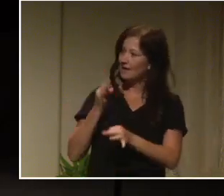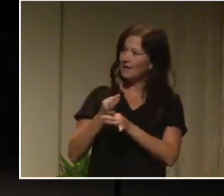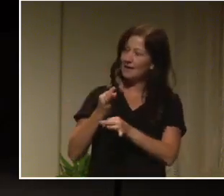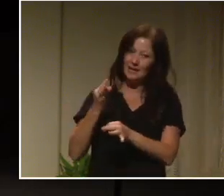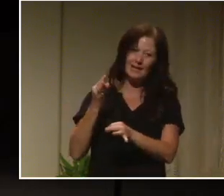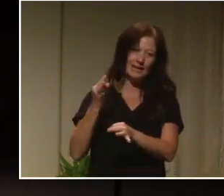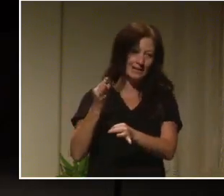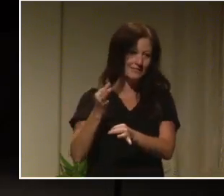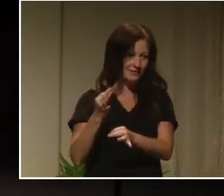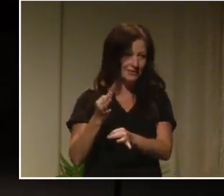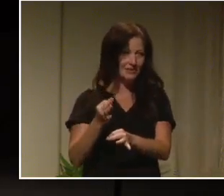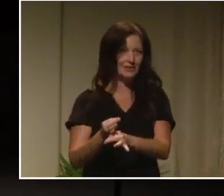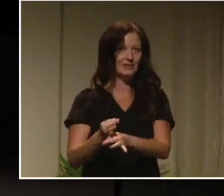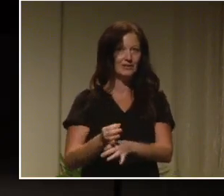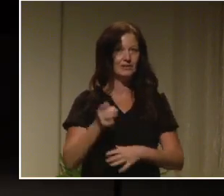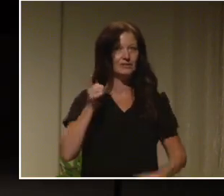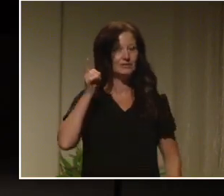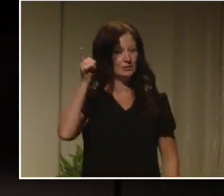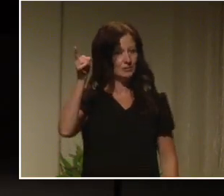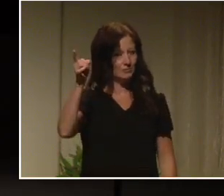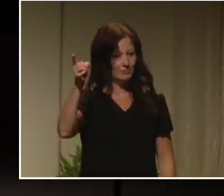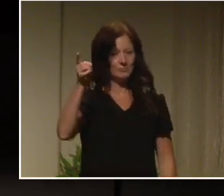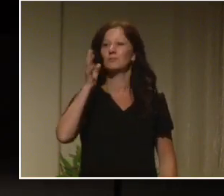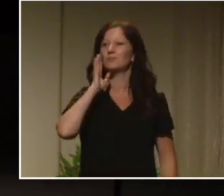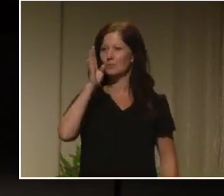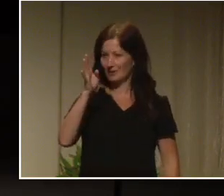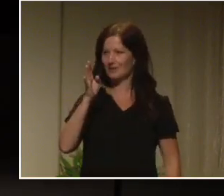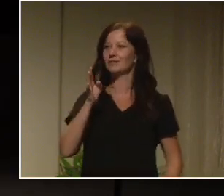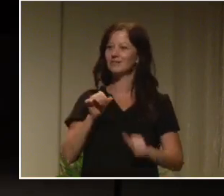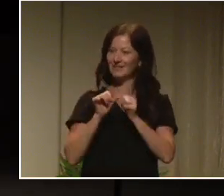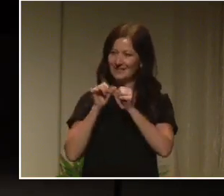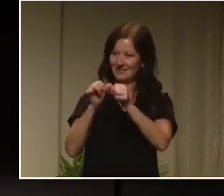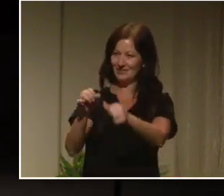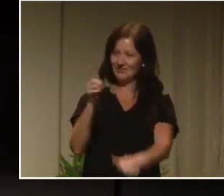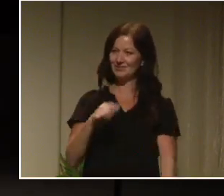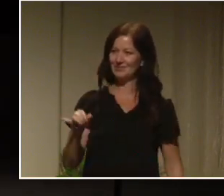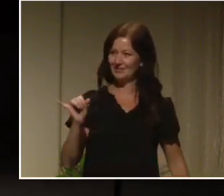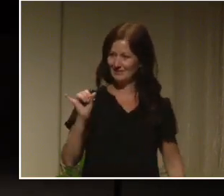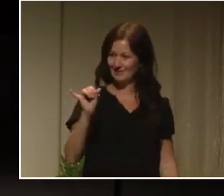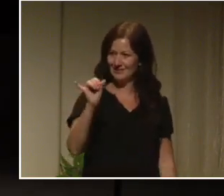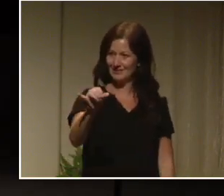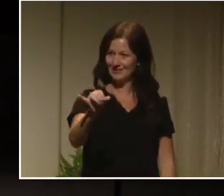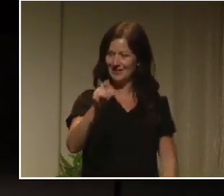are. Faithful forever you will be.